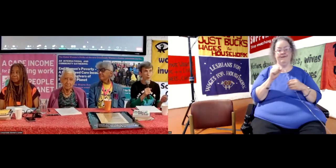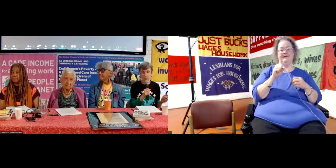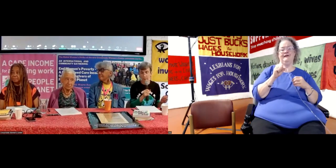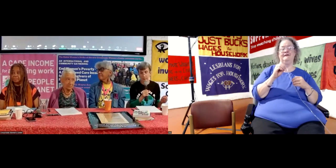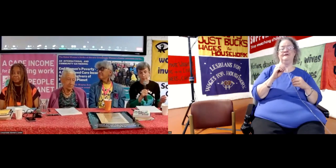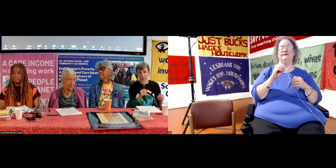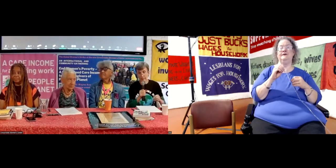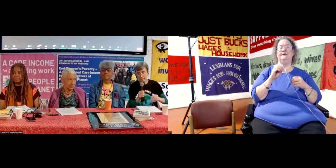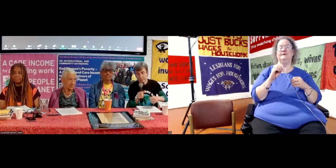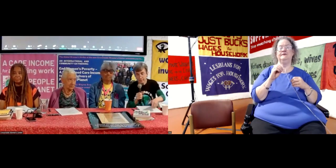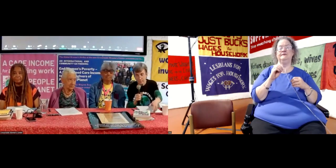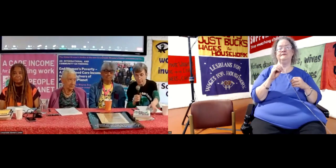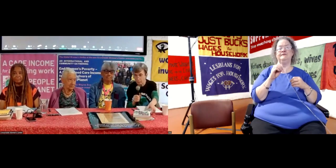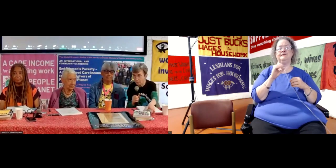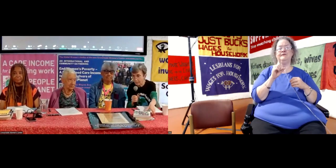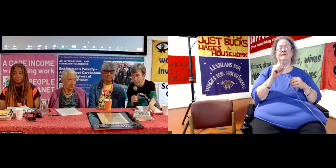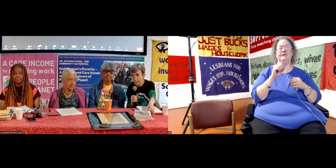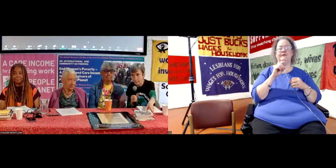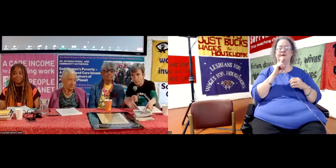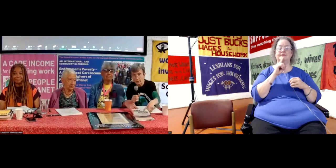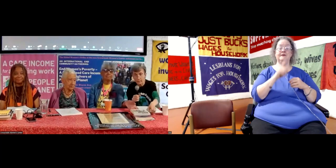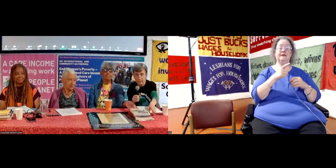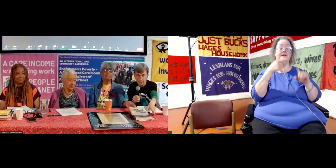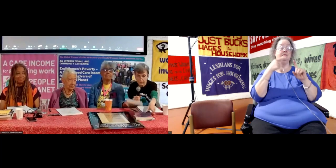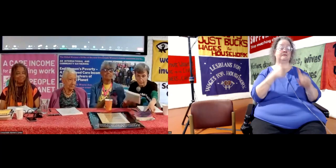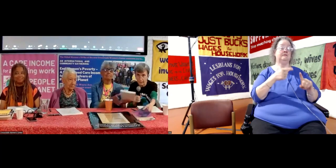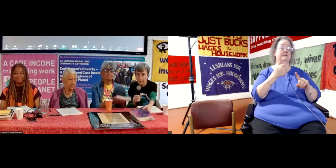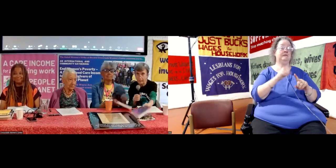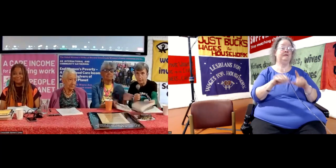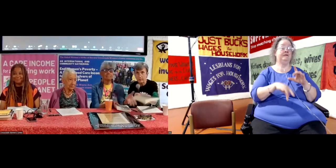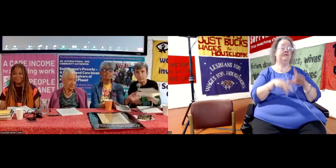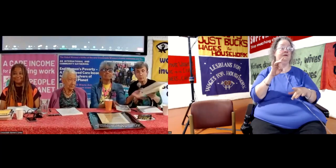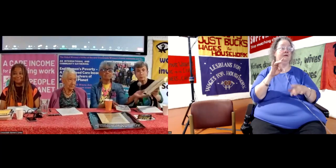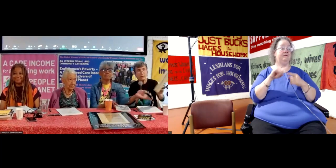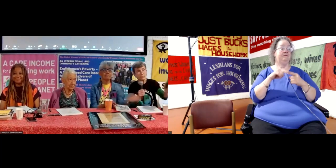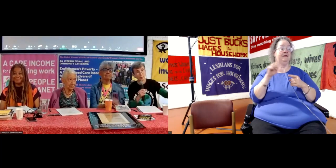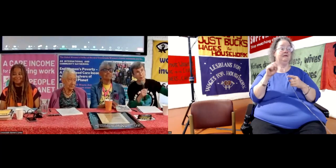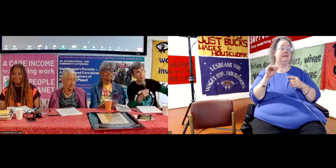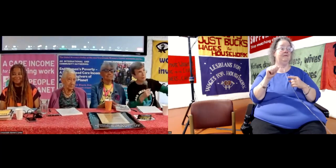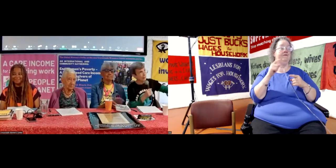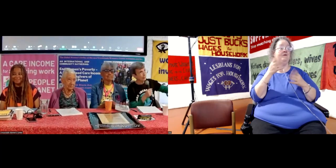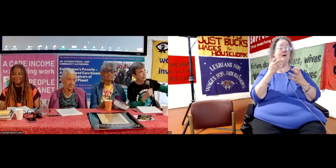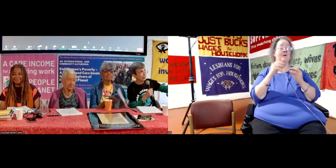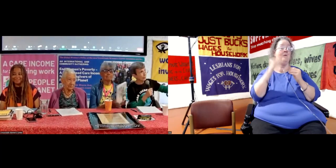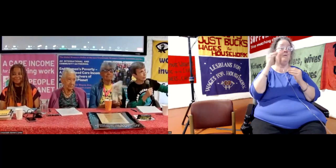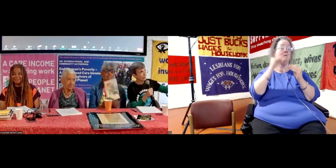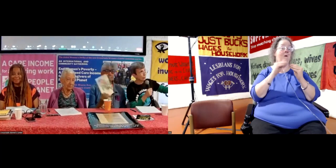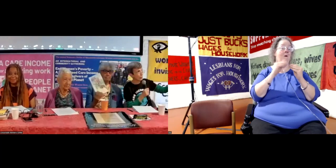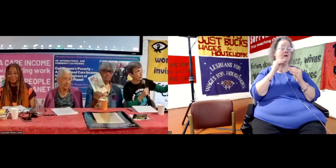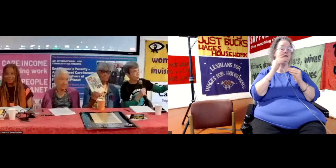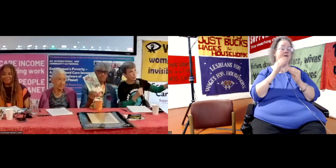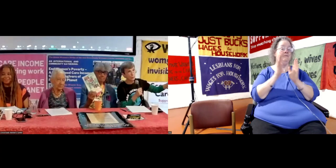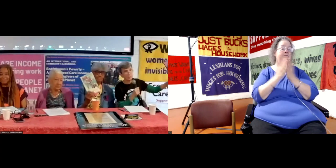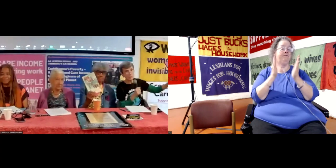better known. And if anybody wants to find out more about Selma and what we all stand for, we have the